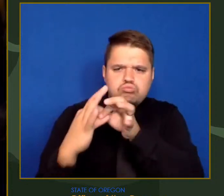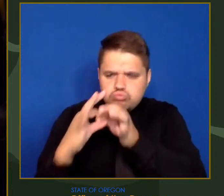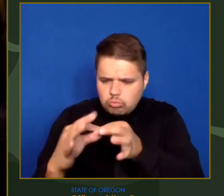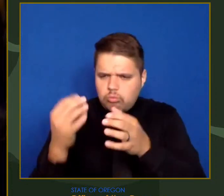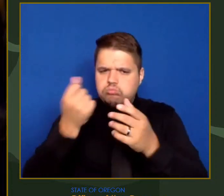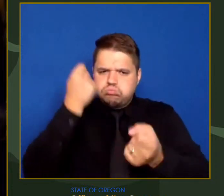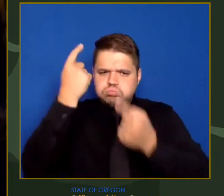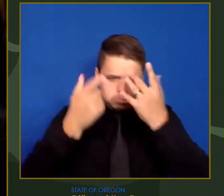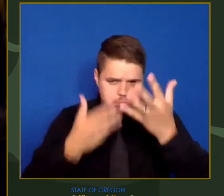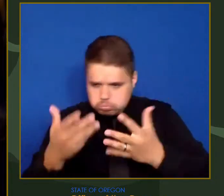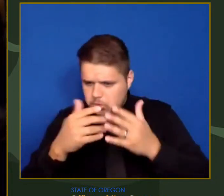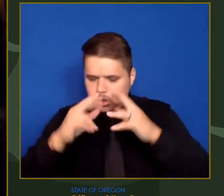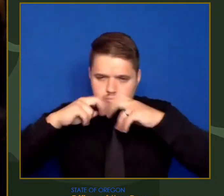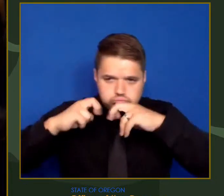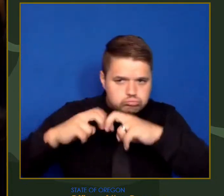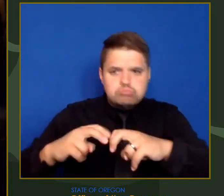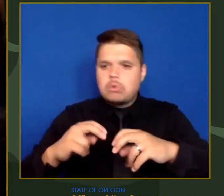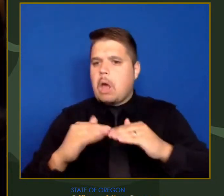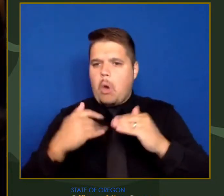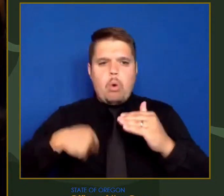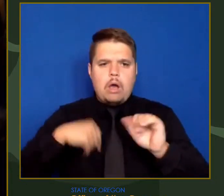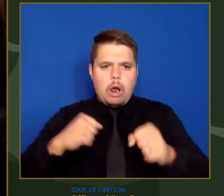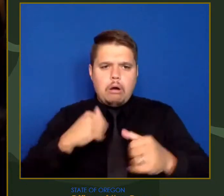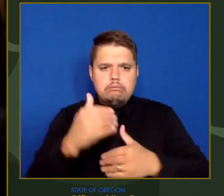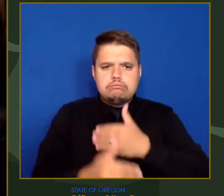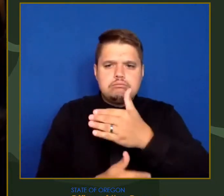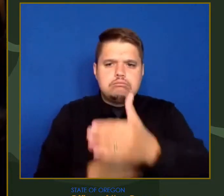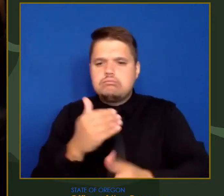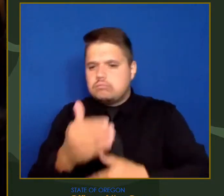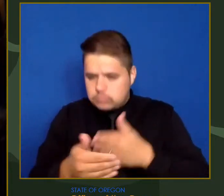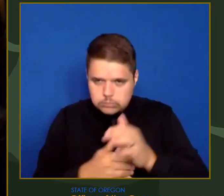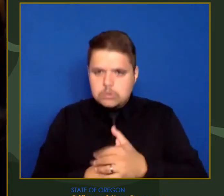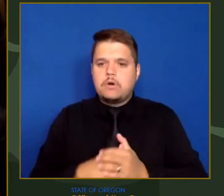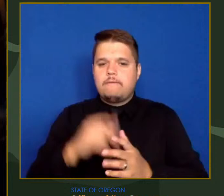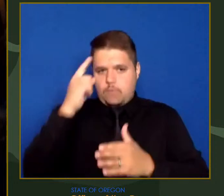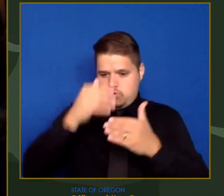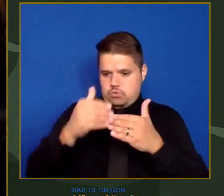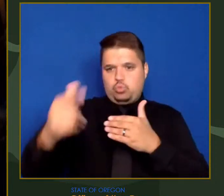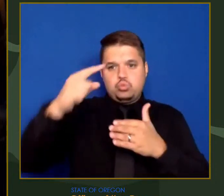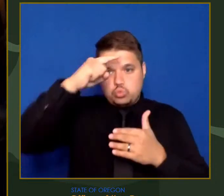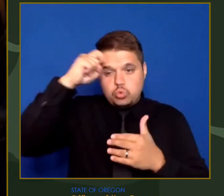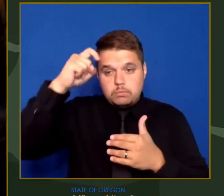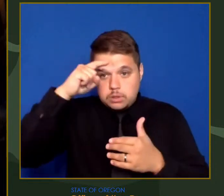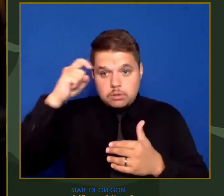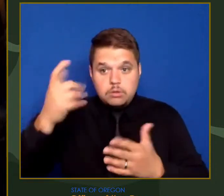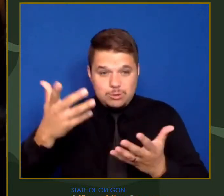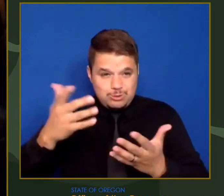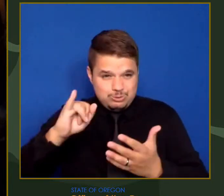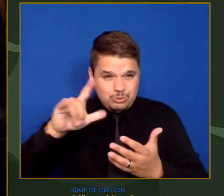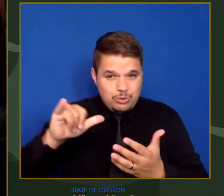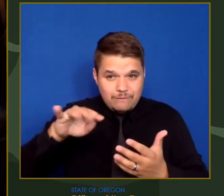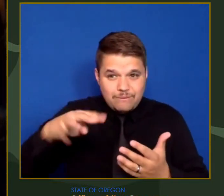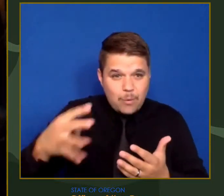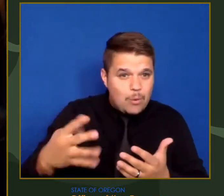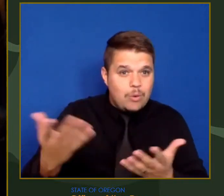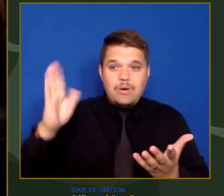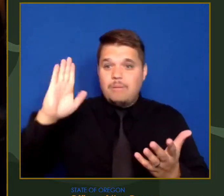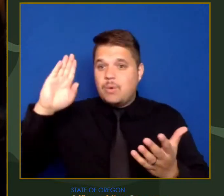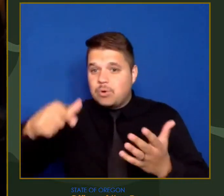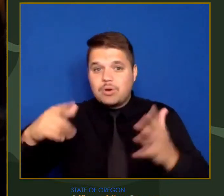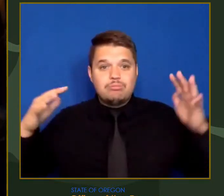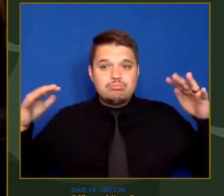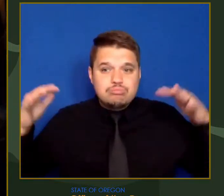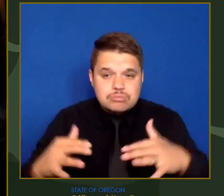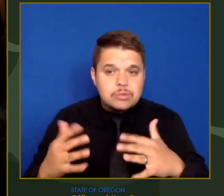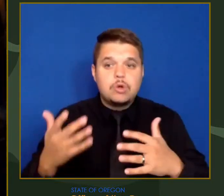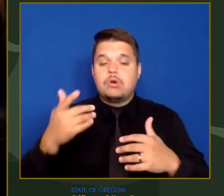we're going to come out of this into a summer filled with those 4th of July barbecues you heard about, our summer festivals, getting our children back